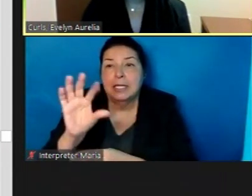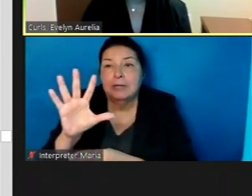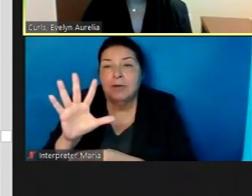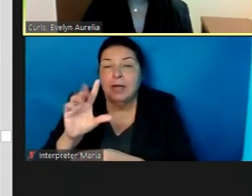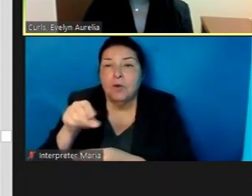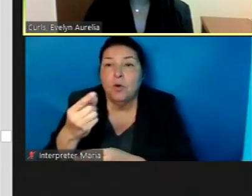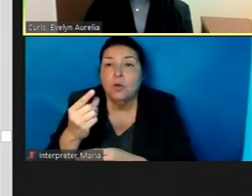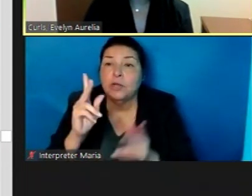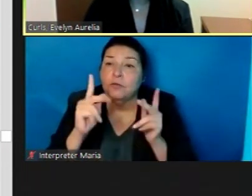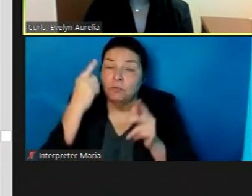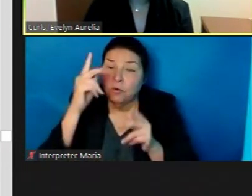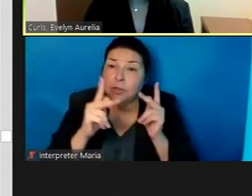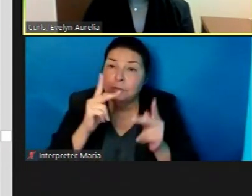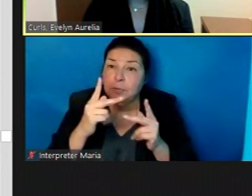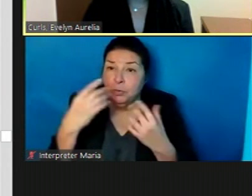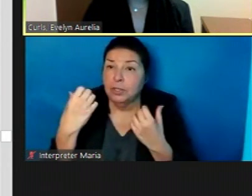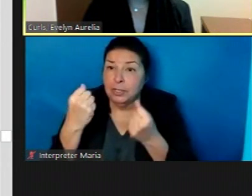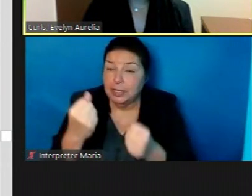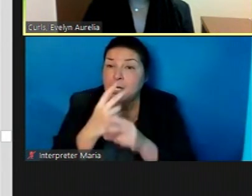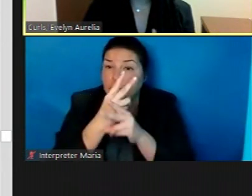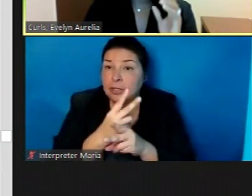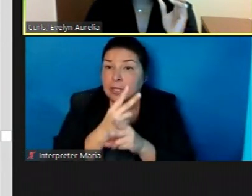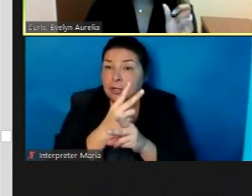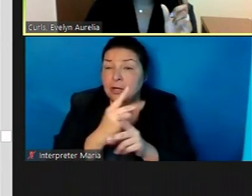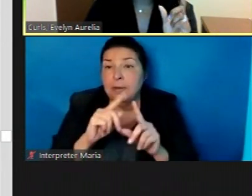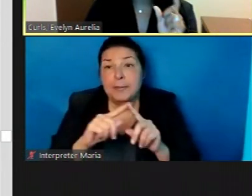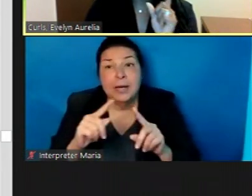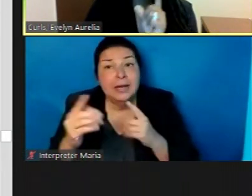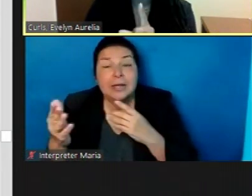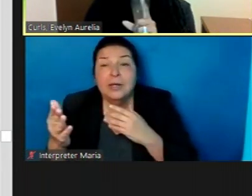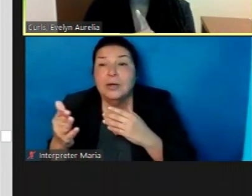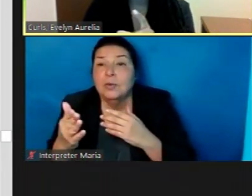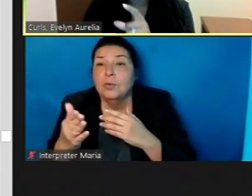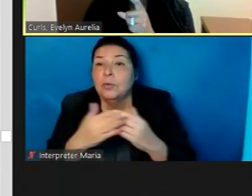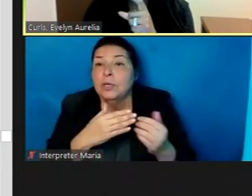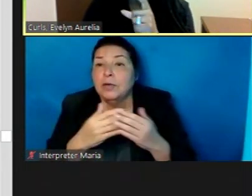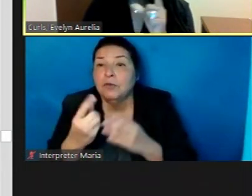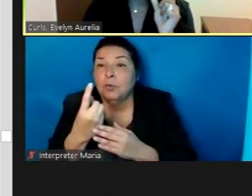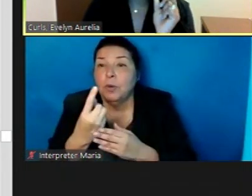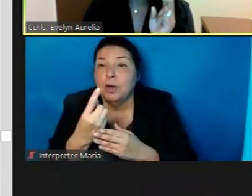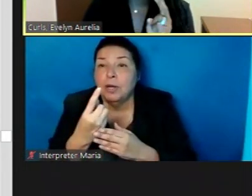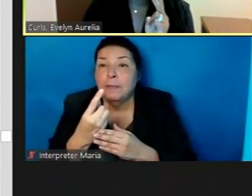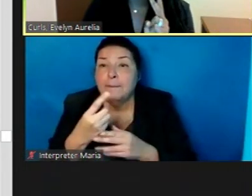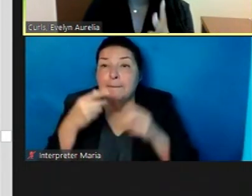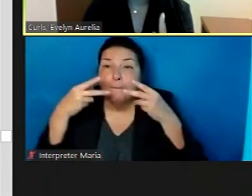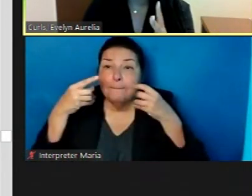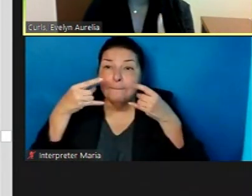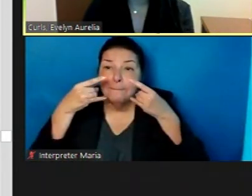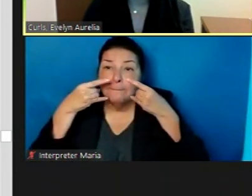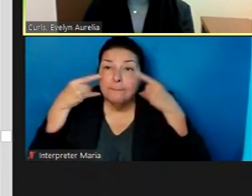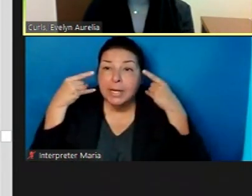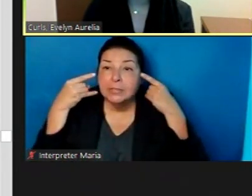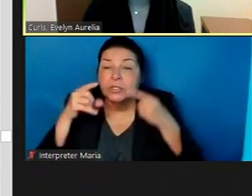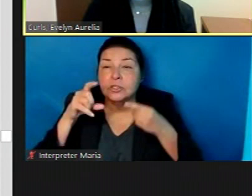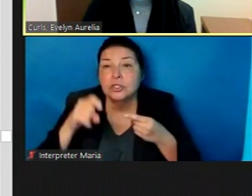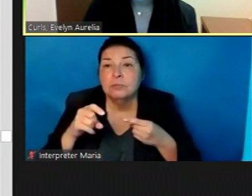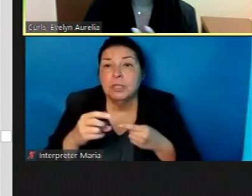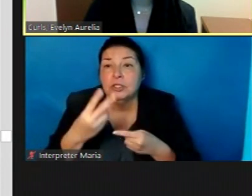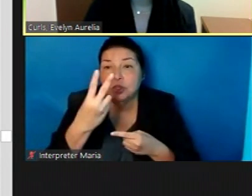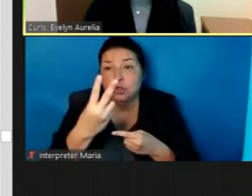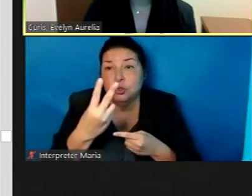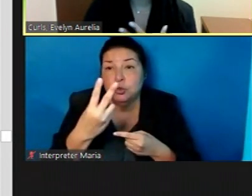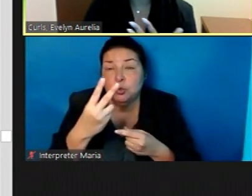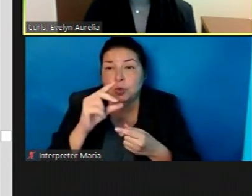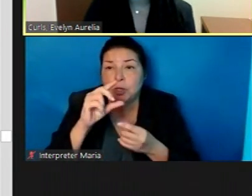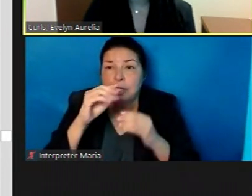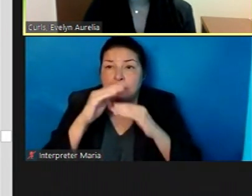healthcare setting. But any type of 1 mask should be definitely at least 2-ply. And